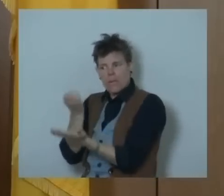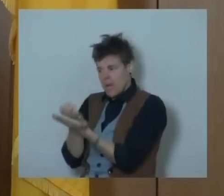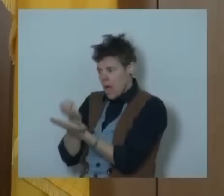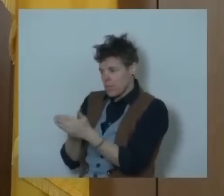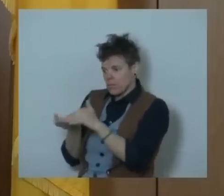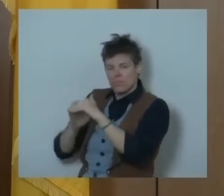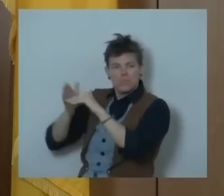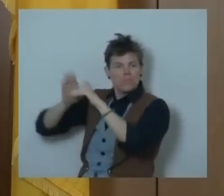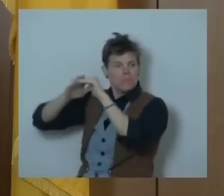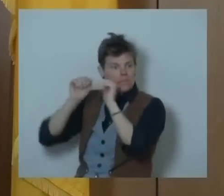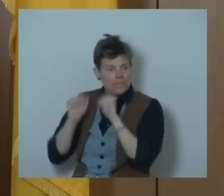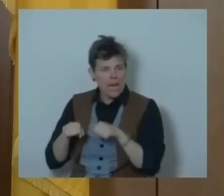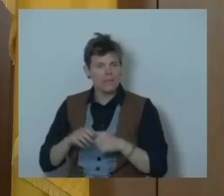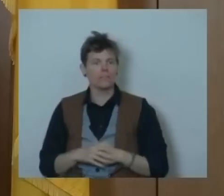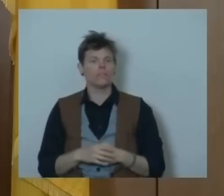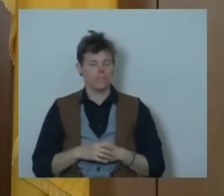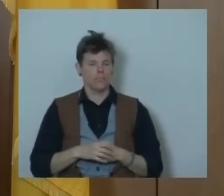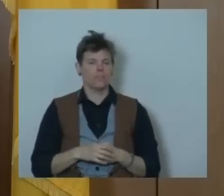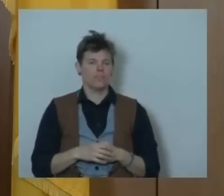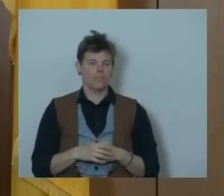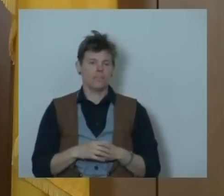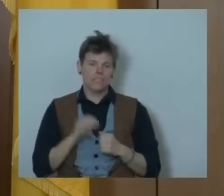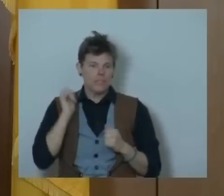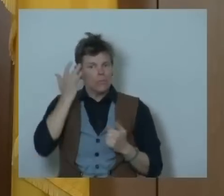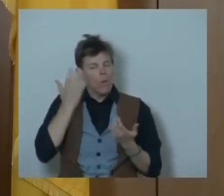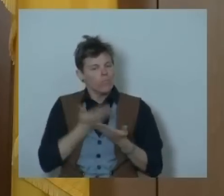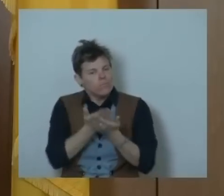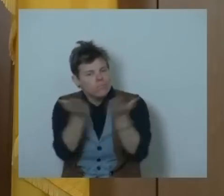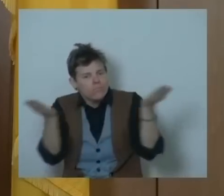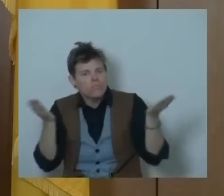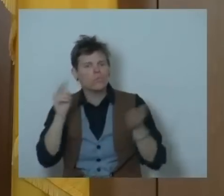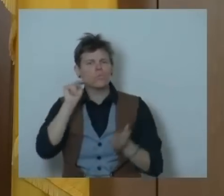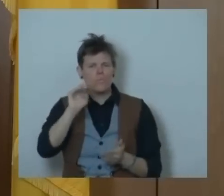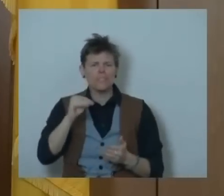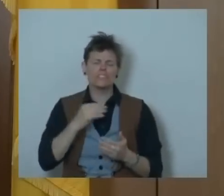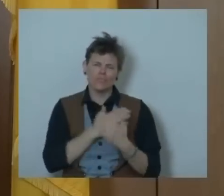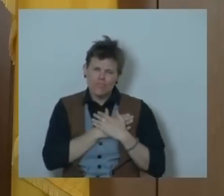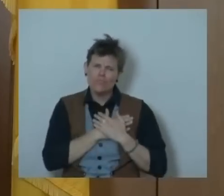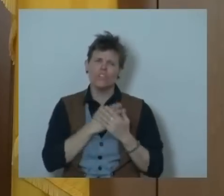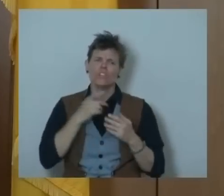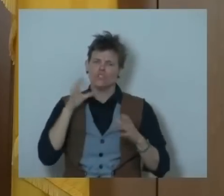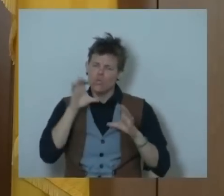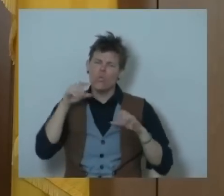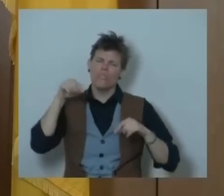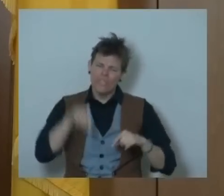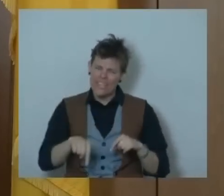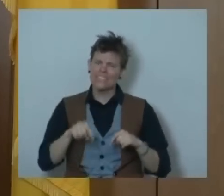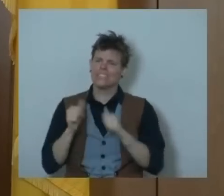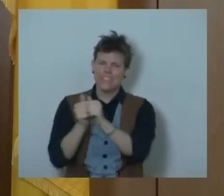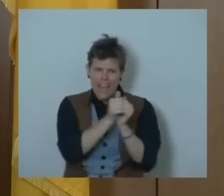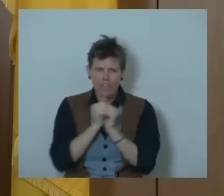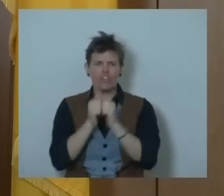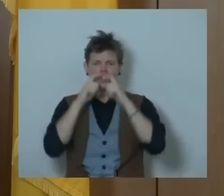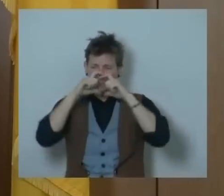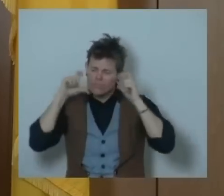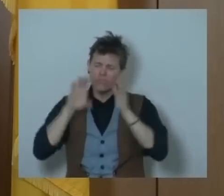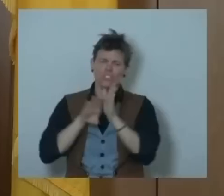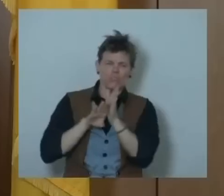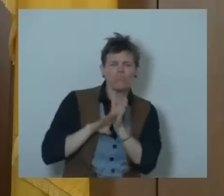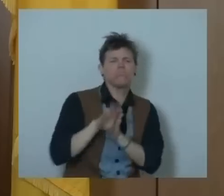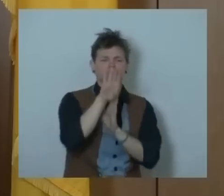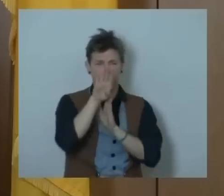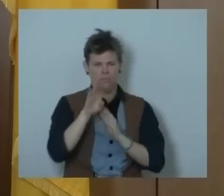so New Mexicans should expect, we're going to expect that you do this to help us successfully have more